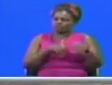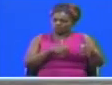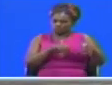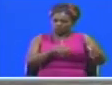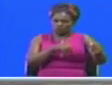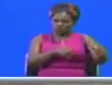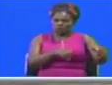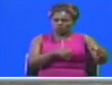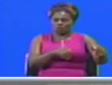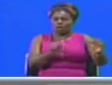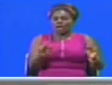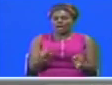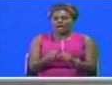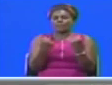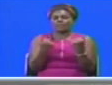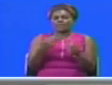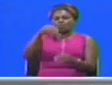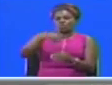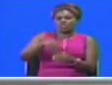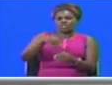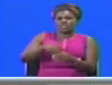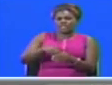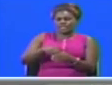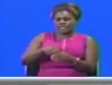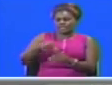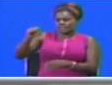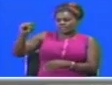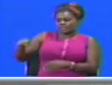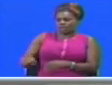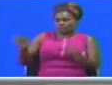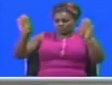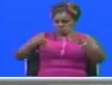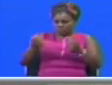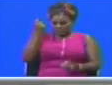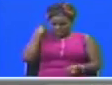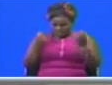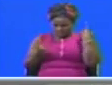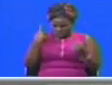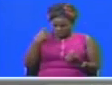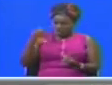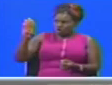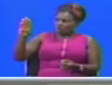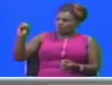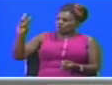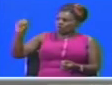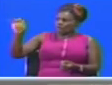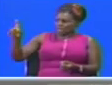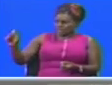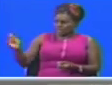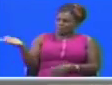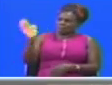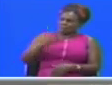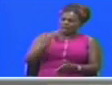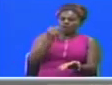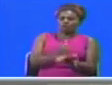we'll be keeping an eye on what transpires within the South Rift region, Kericho, Bomet, and of course, bring you up to date. Back to you,